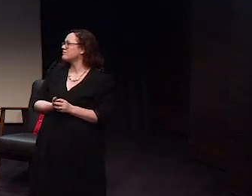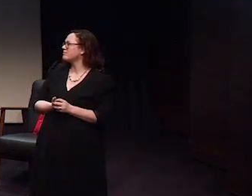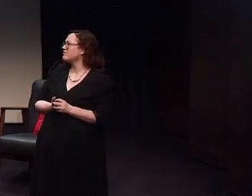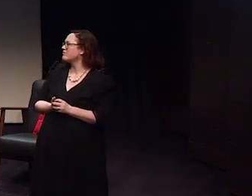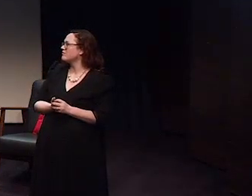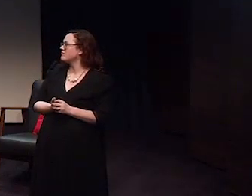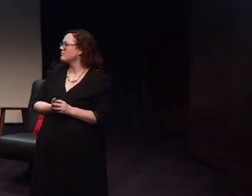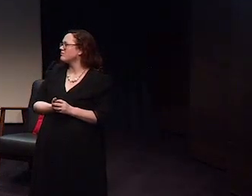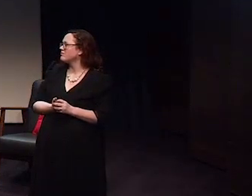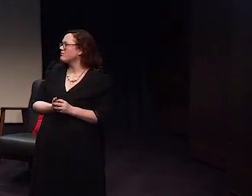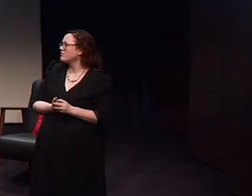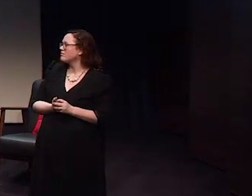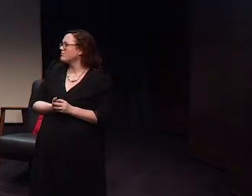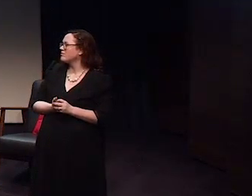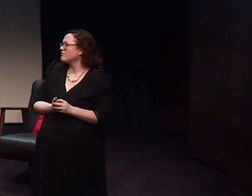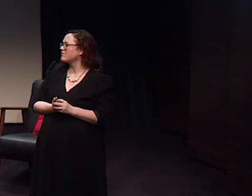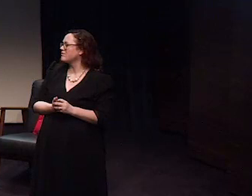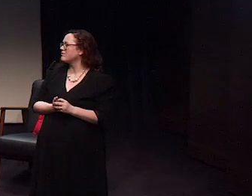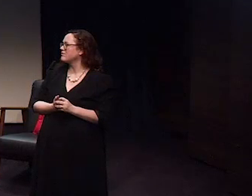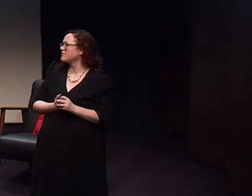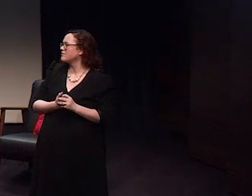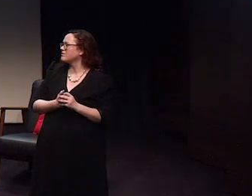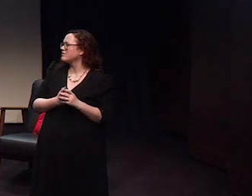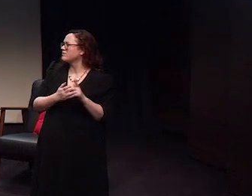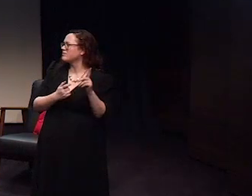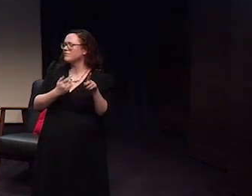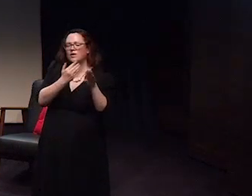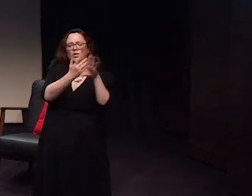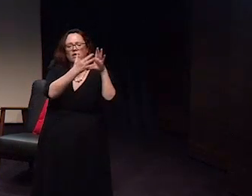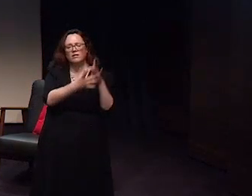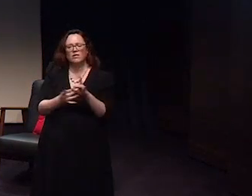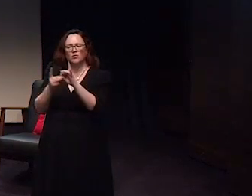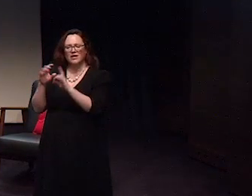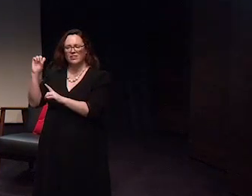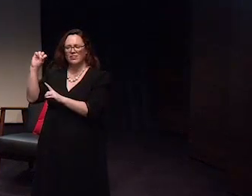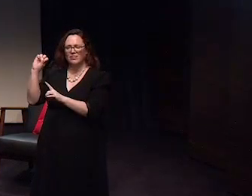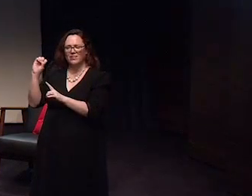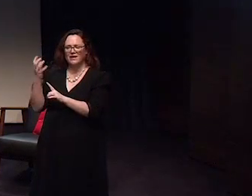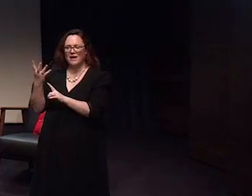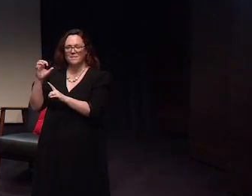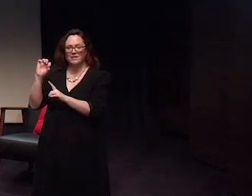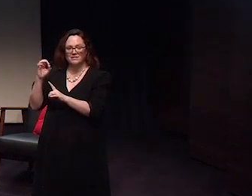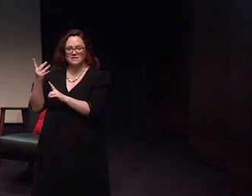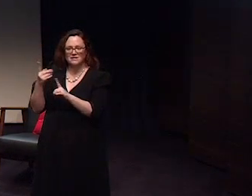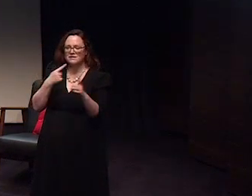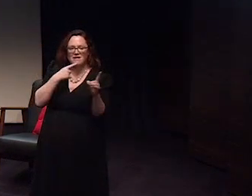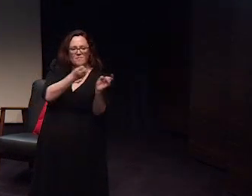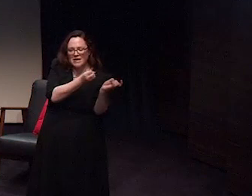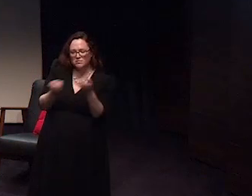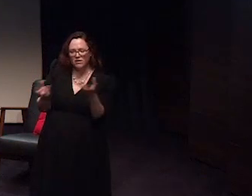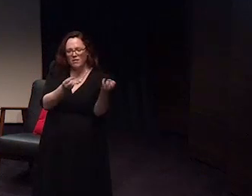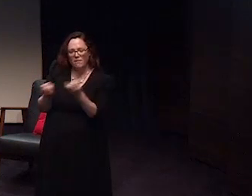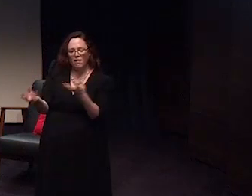of qualification with paramedics in all ambulances, but also the possibility of sending an emergency physician in the field, for example, if